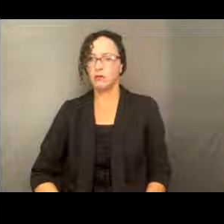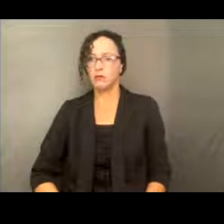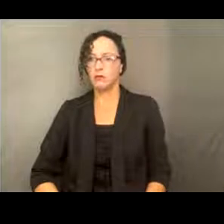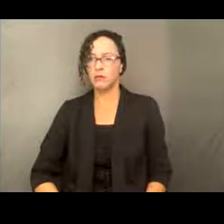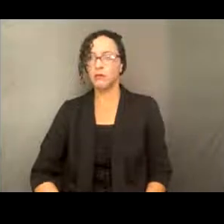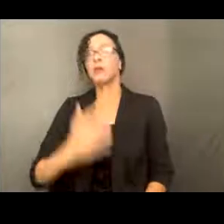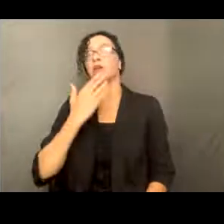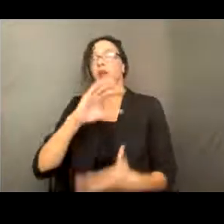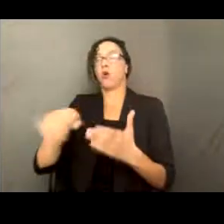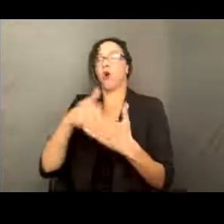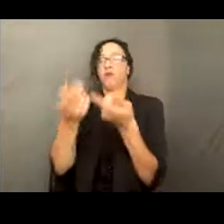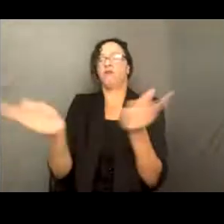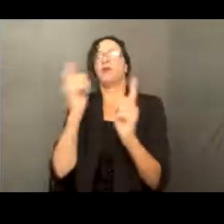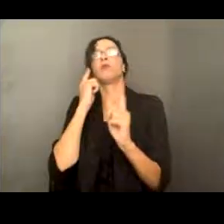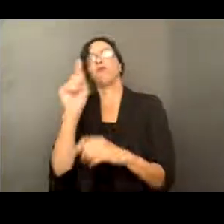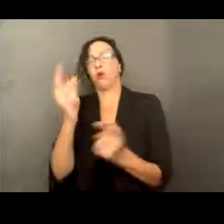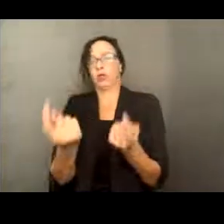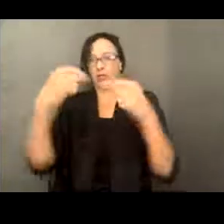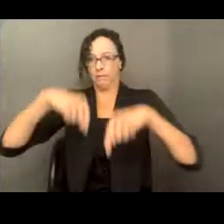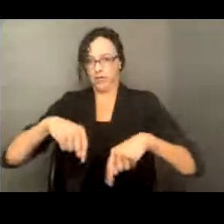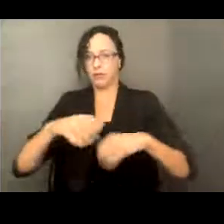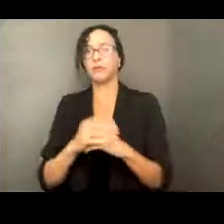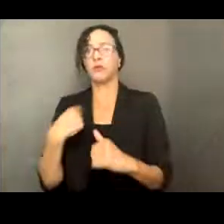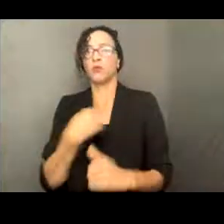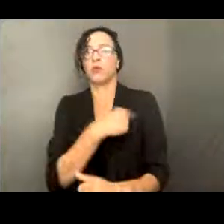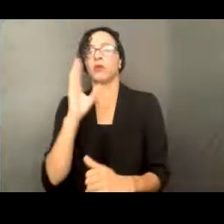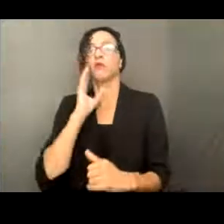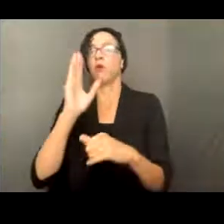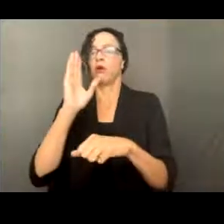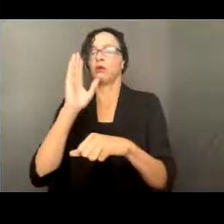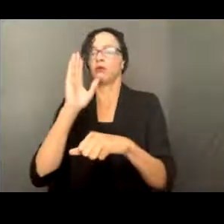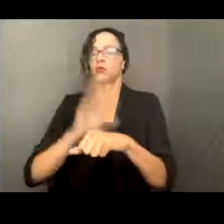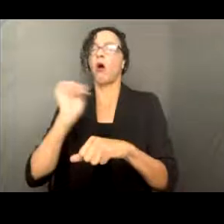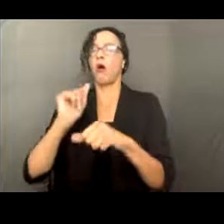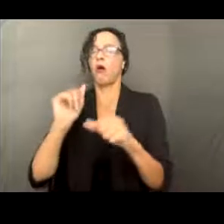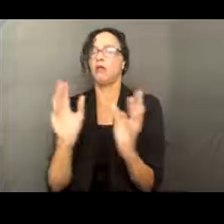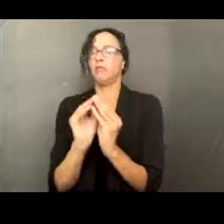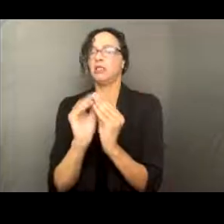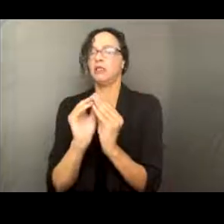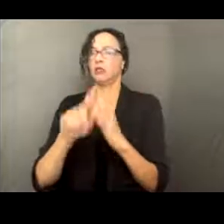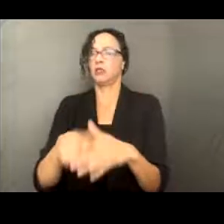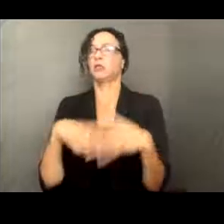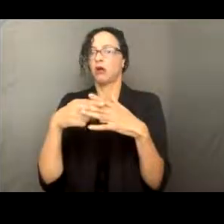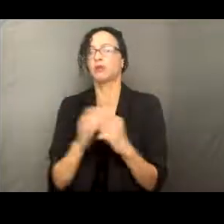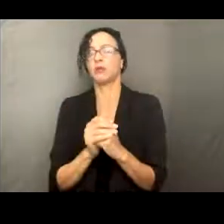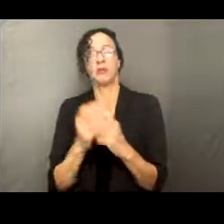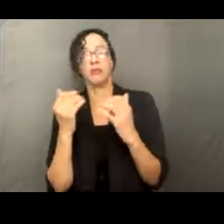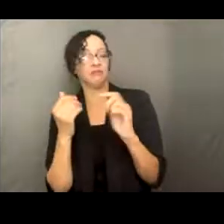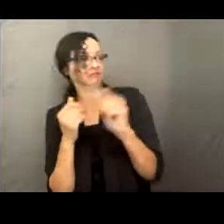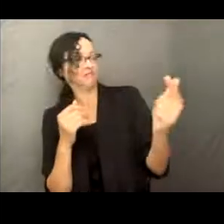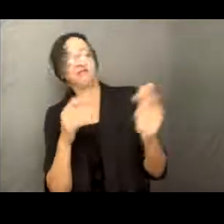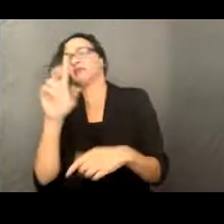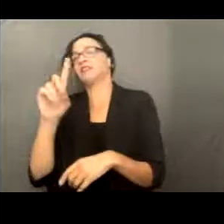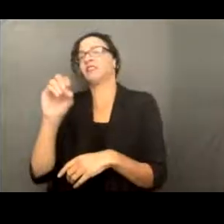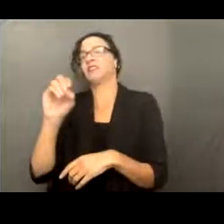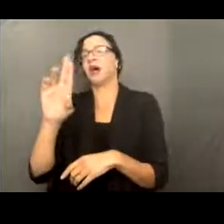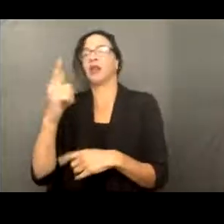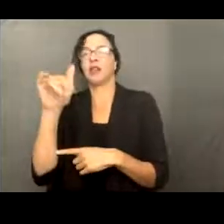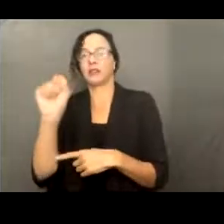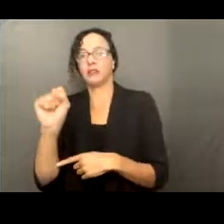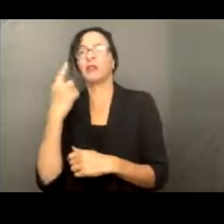Thank you all for coming. We will call the meeting to order. So I will start with Douglas to give us some rules. Thank you, Madam Chair. We'll start